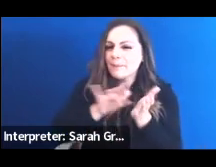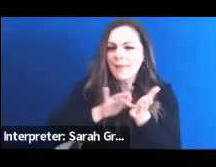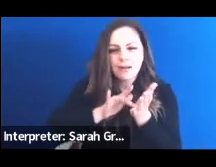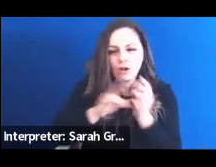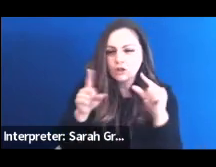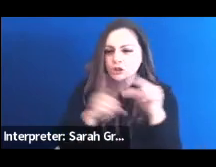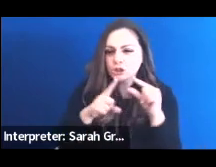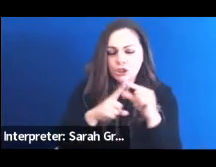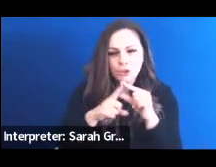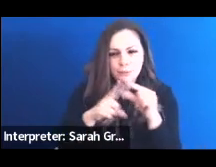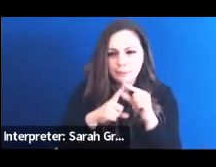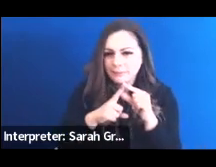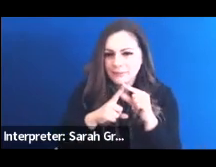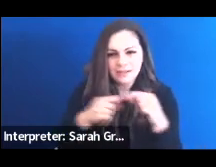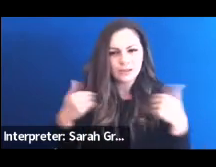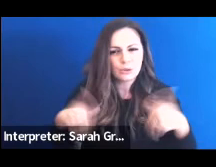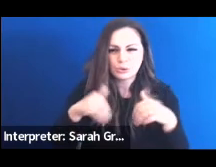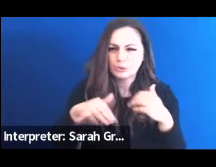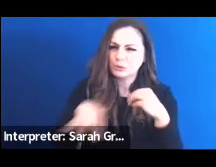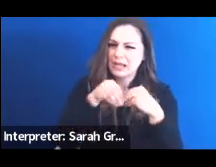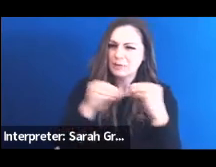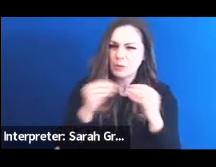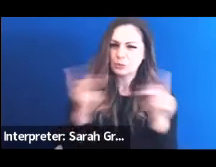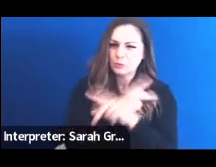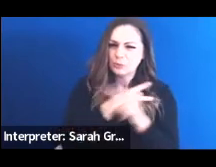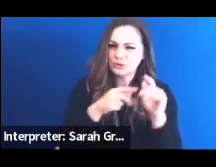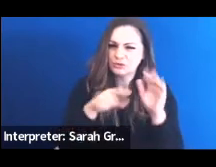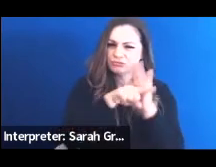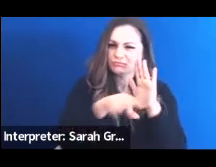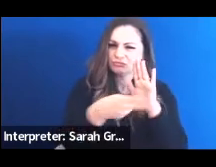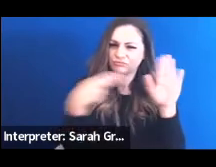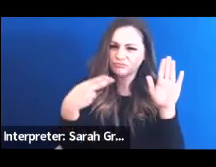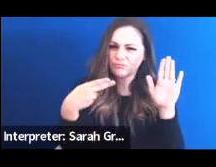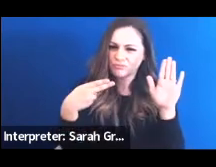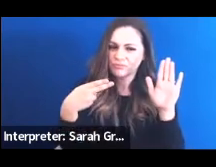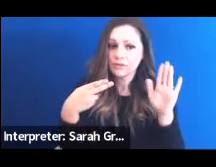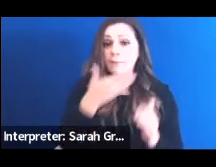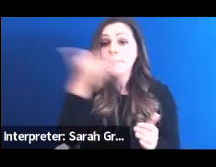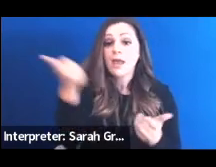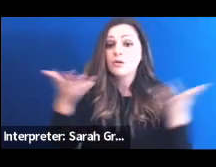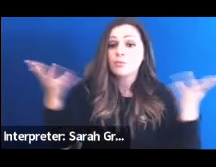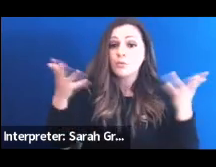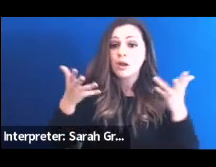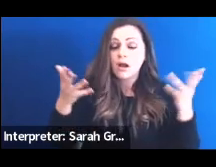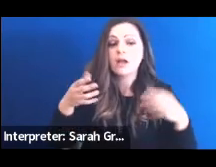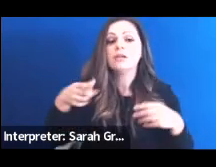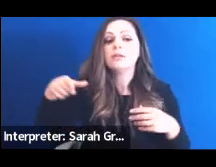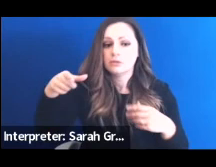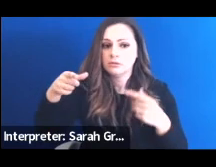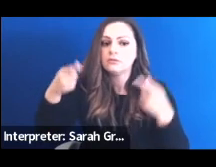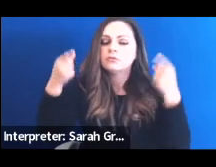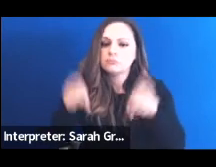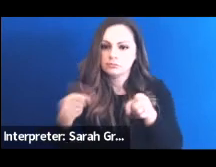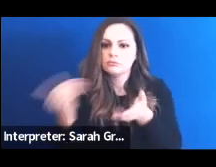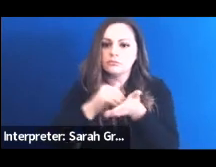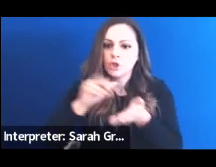Very stigmatizing. What would be more appropriate would be terms like they had a recurrence or they had a return to use.